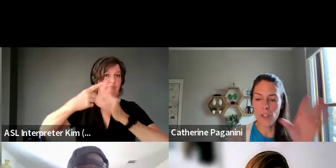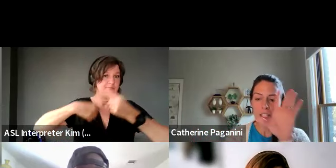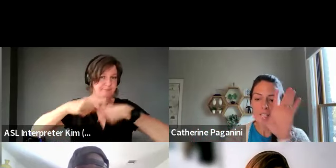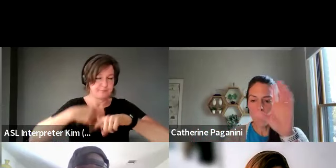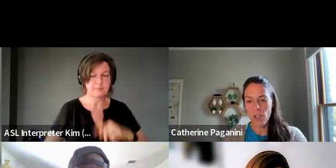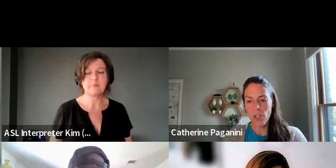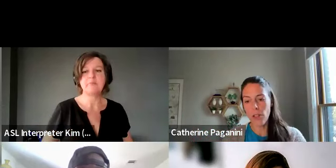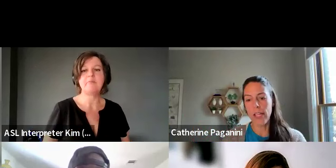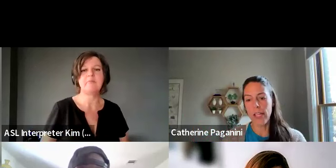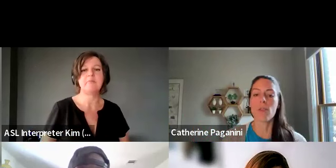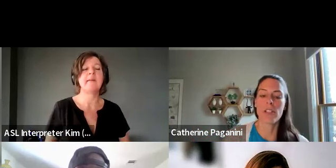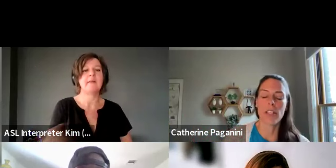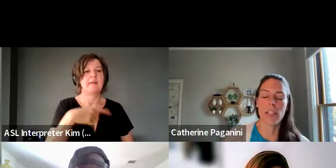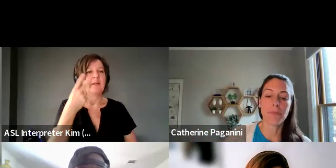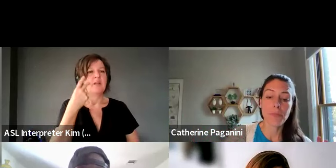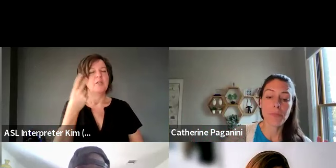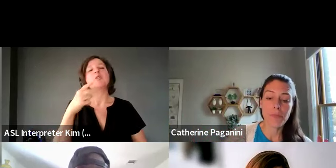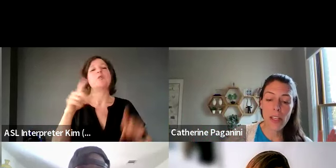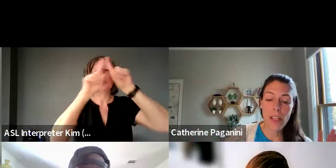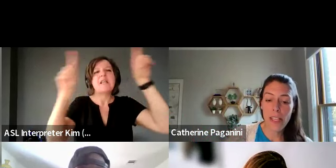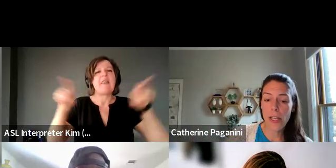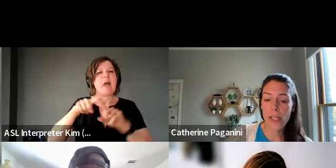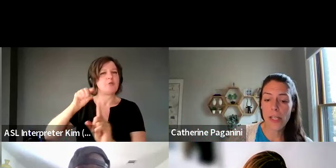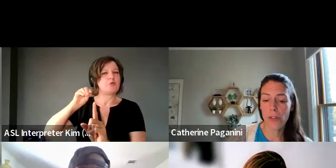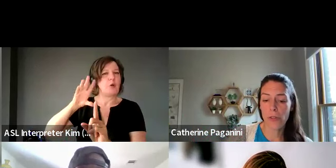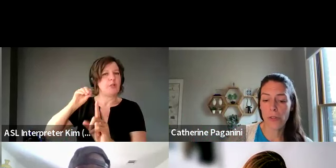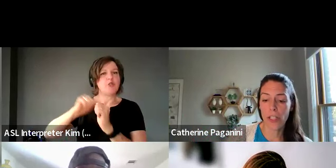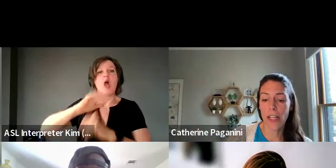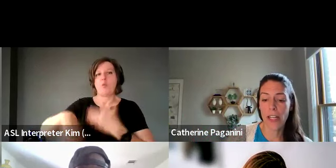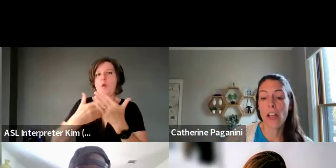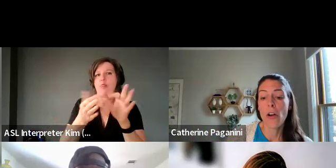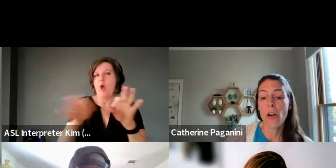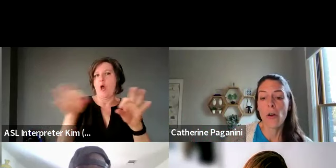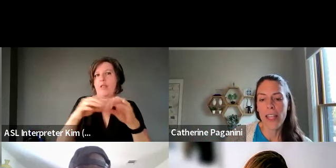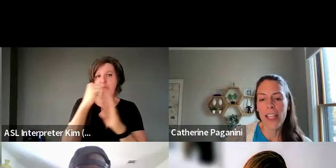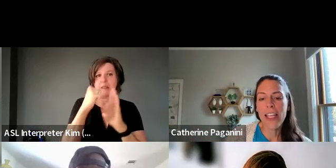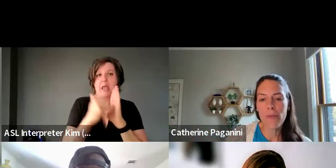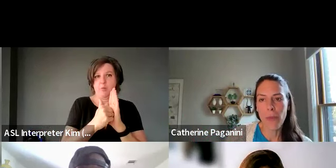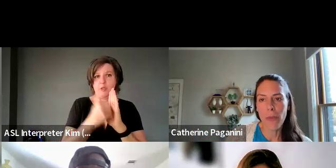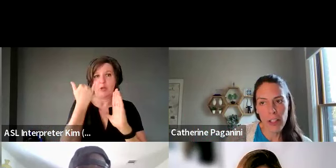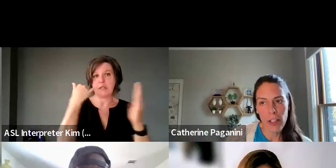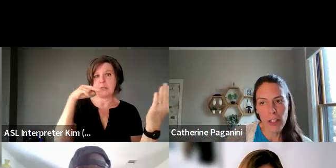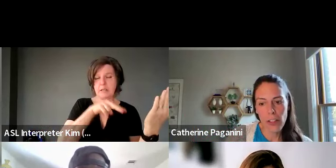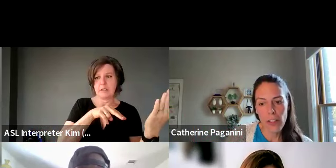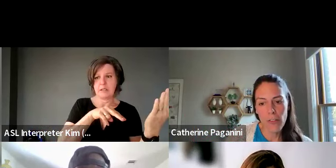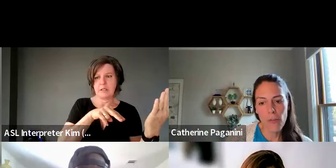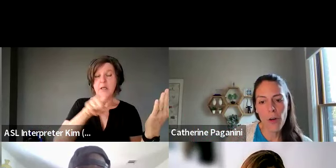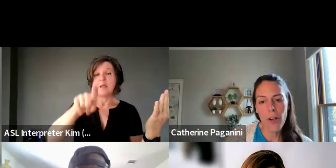And this, you see the screenshot with all the languages in the agenda if you look at it. Or I think even